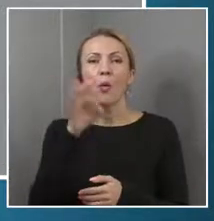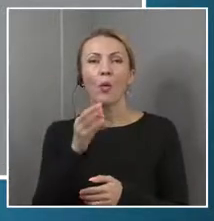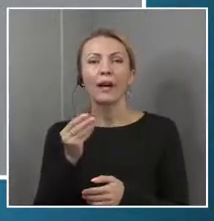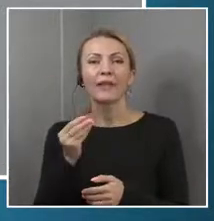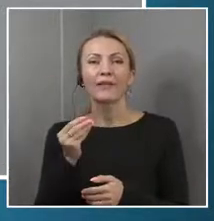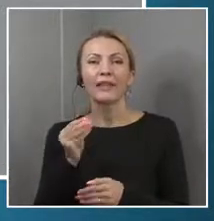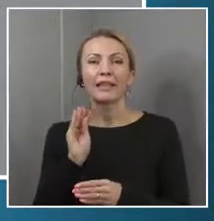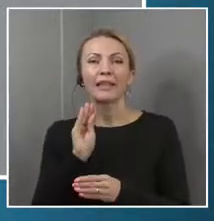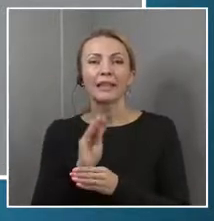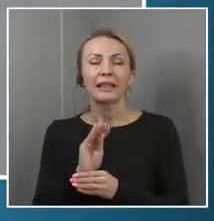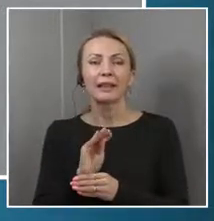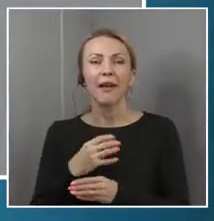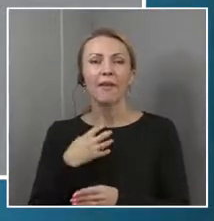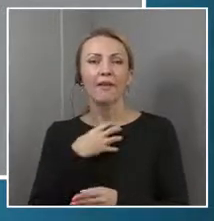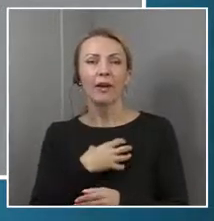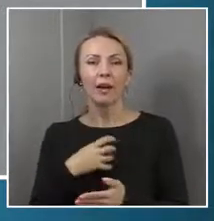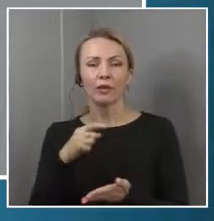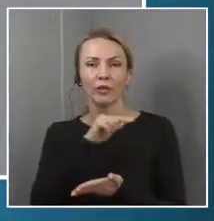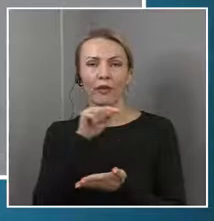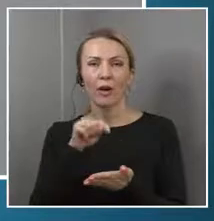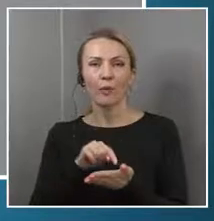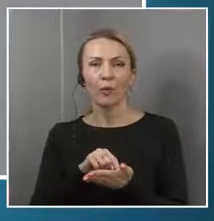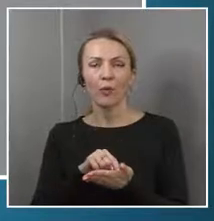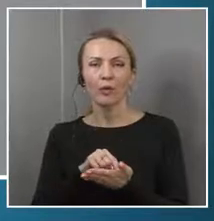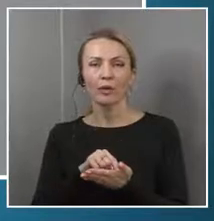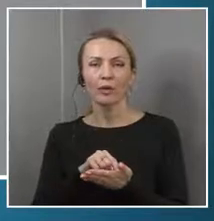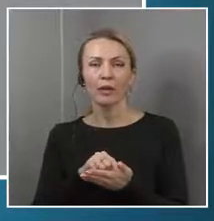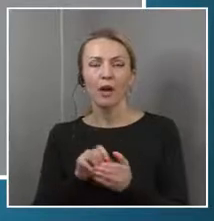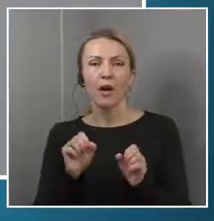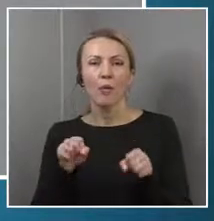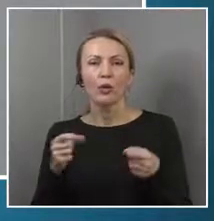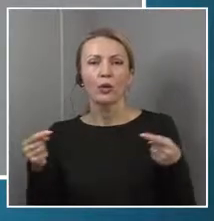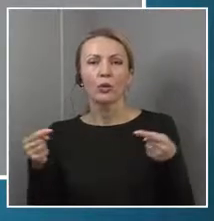And as for investment, it is also an important issue.